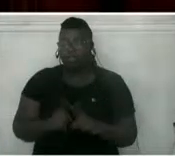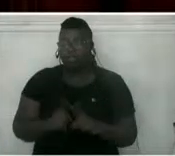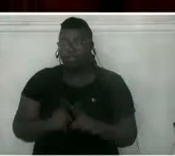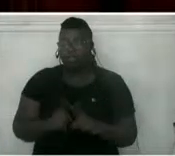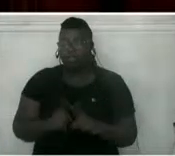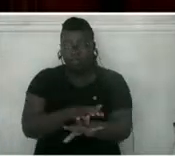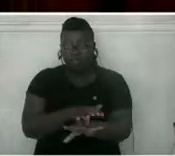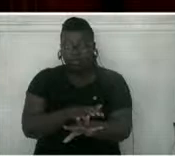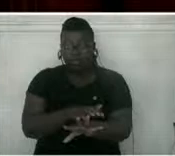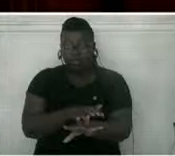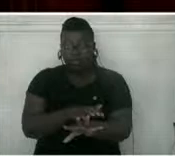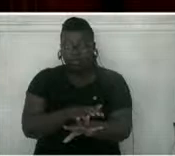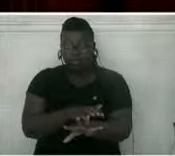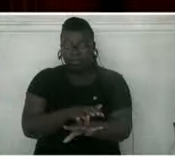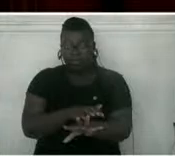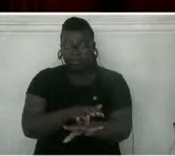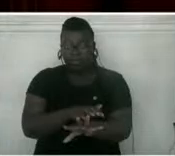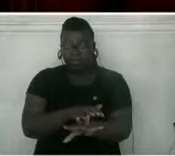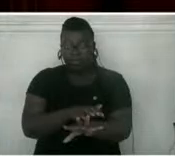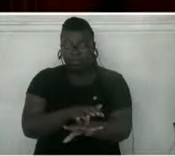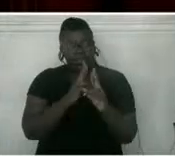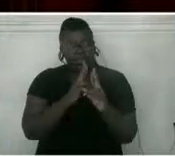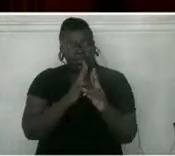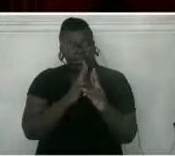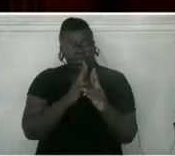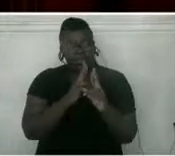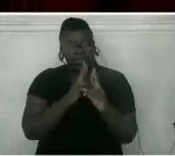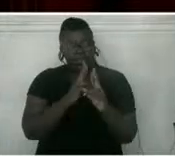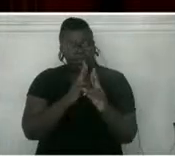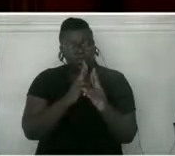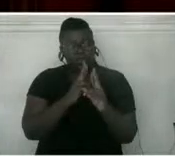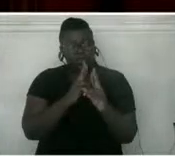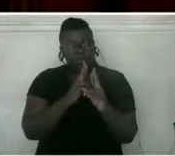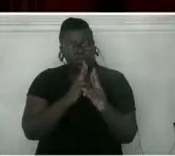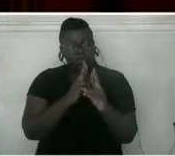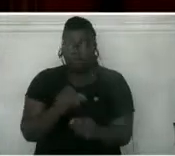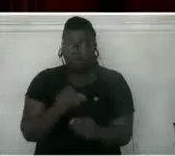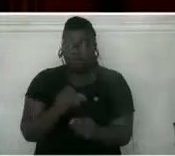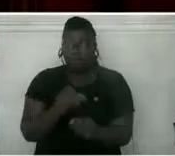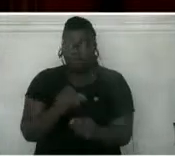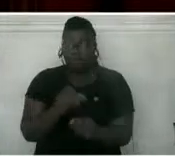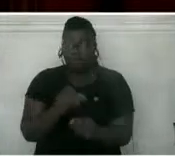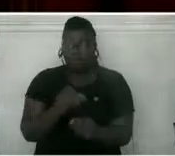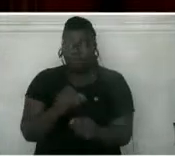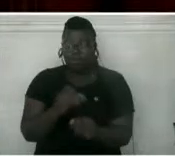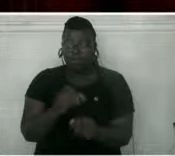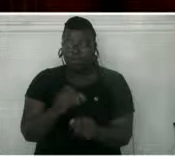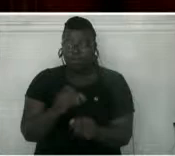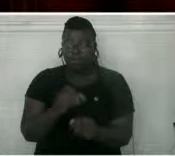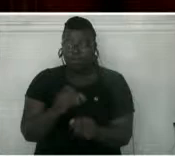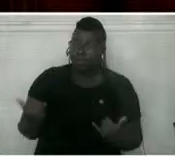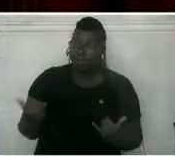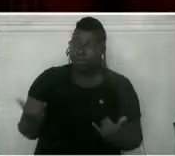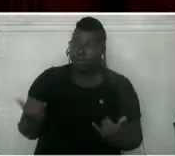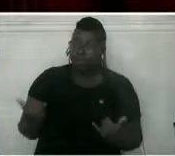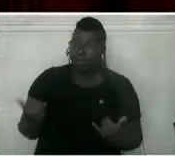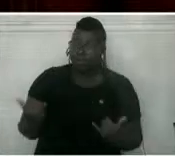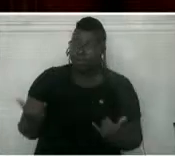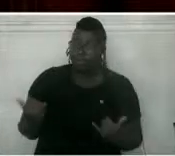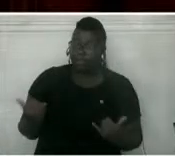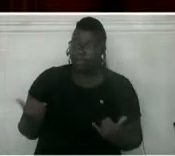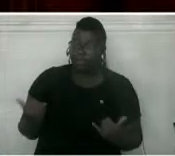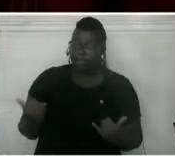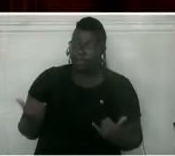communities to respond to the plight of farm workers. The situation in farming communities is deeply